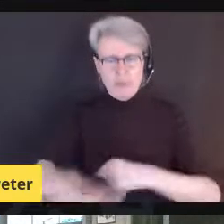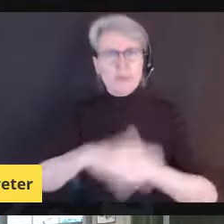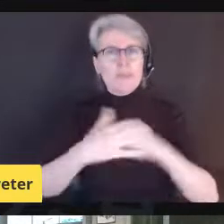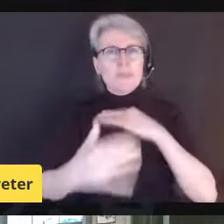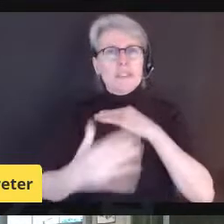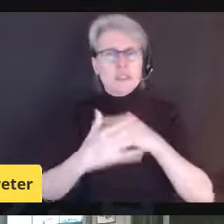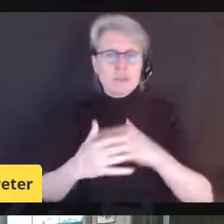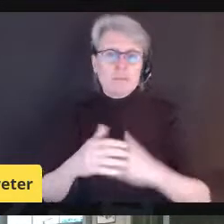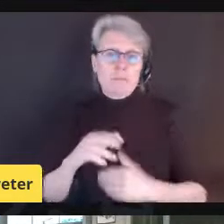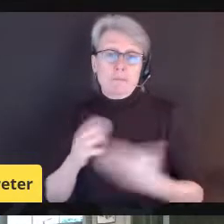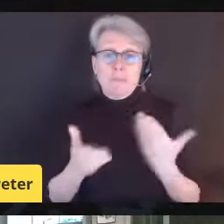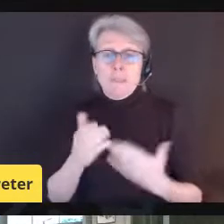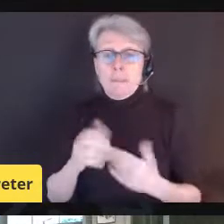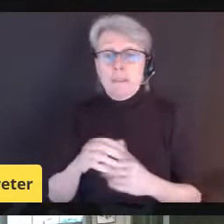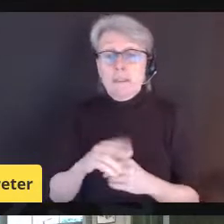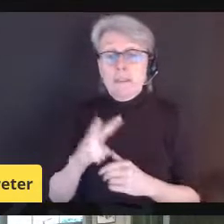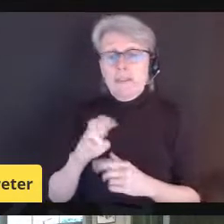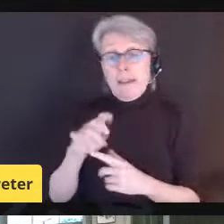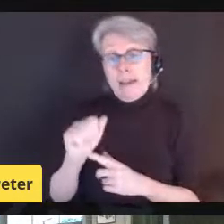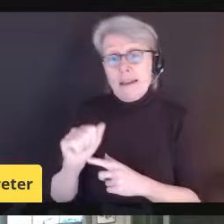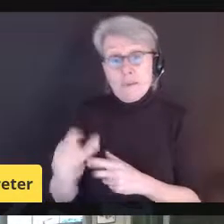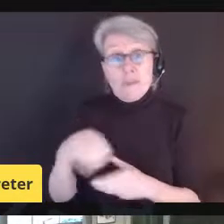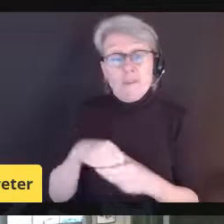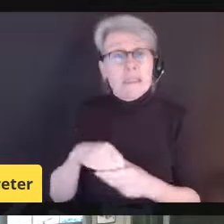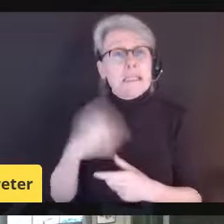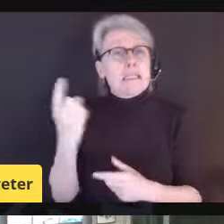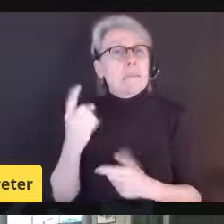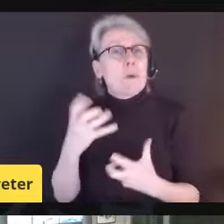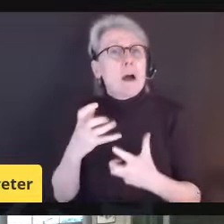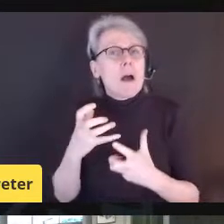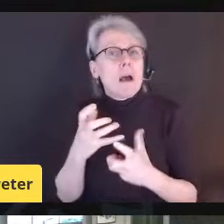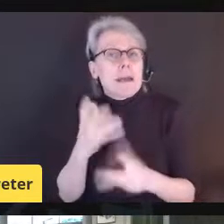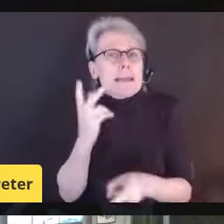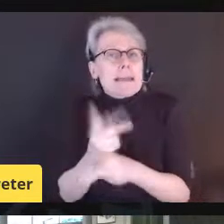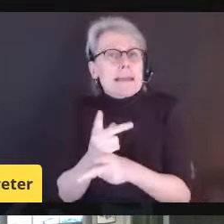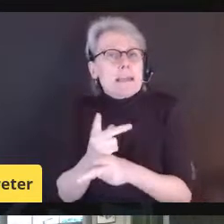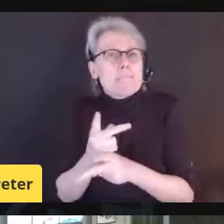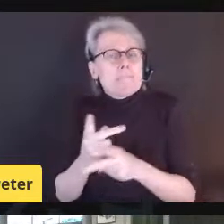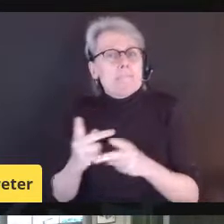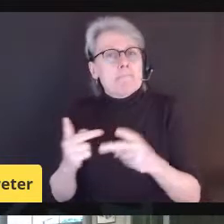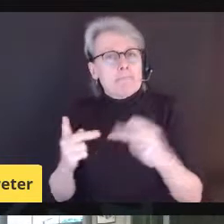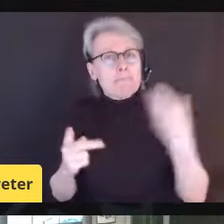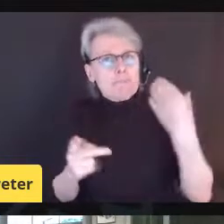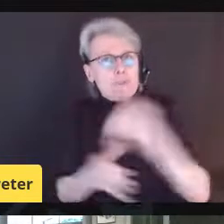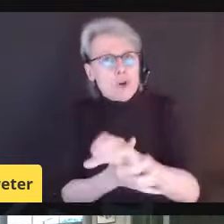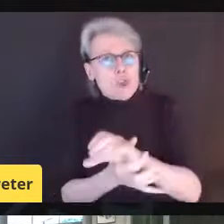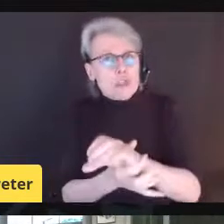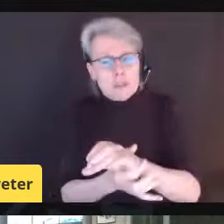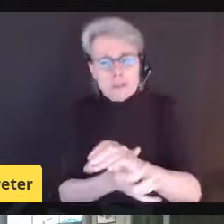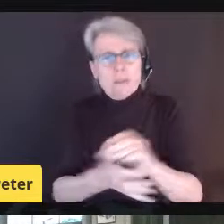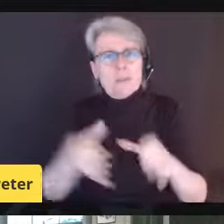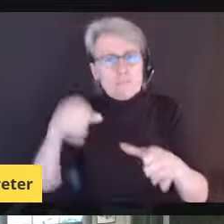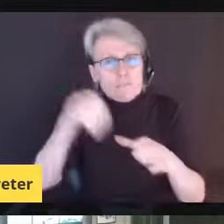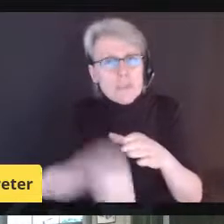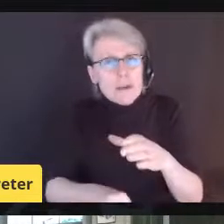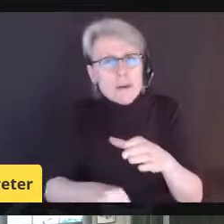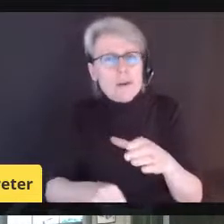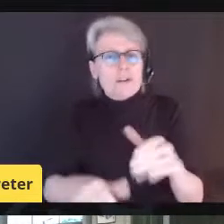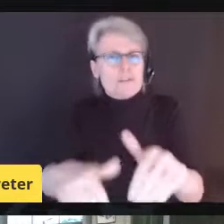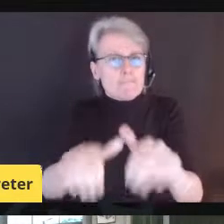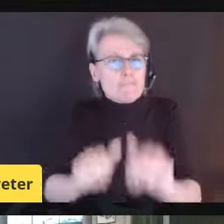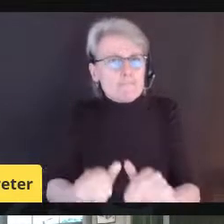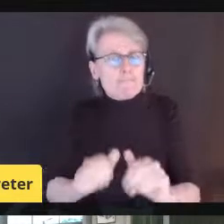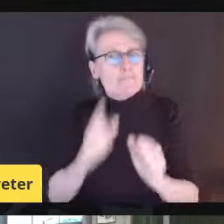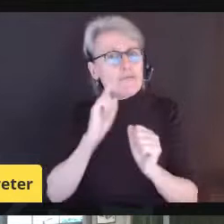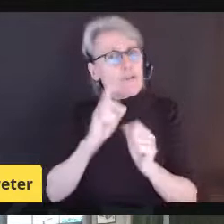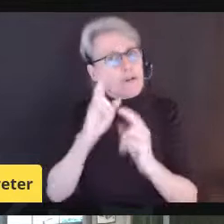somebody wanted to bury their loved one's foot and have a full ritual ceremony. And at the time I wasn't as experienced,